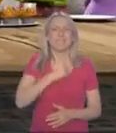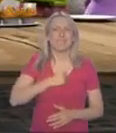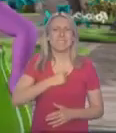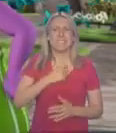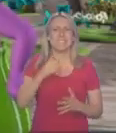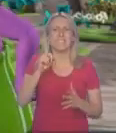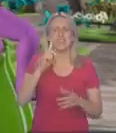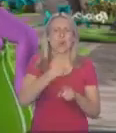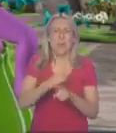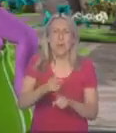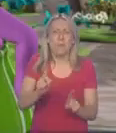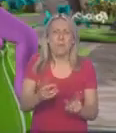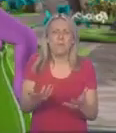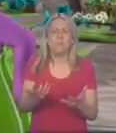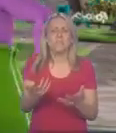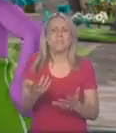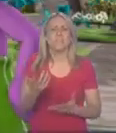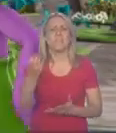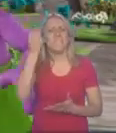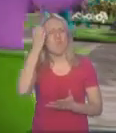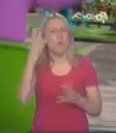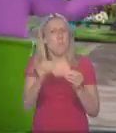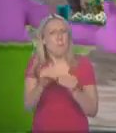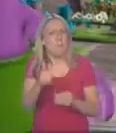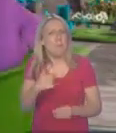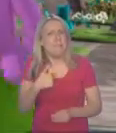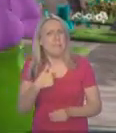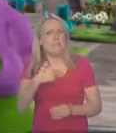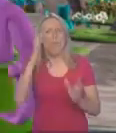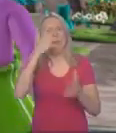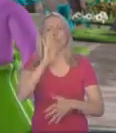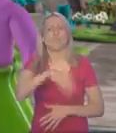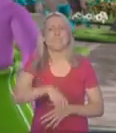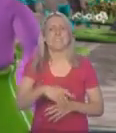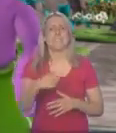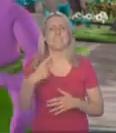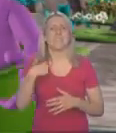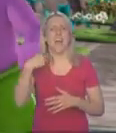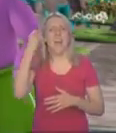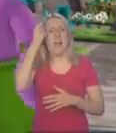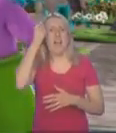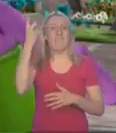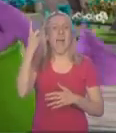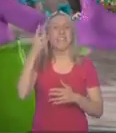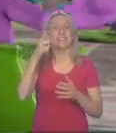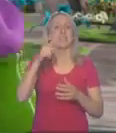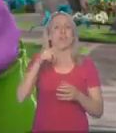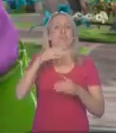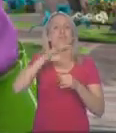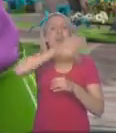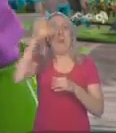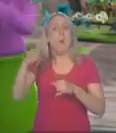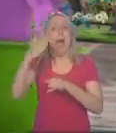about. Oh, maybe I forgot to mention it. Not to worry. Everybody, I have invented the Rainbows